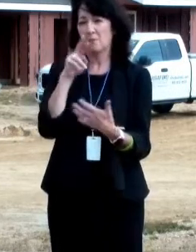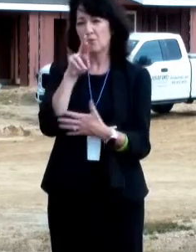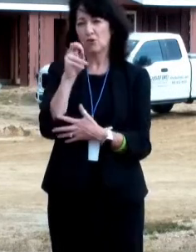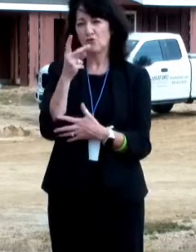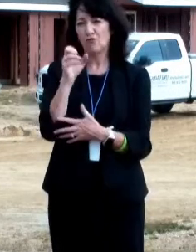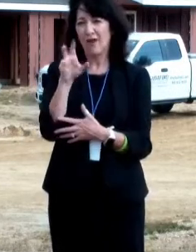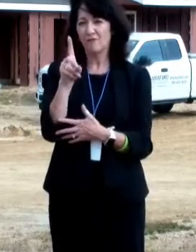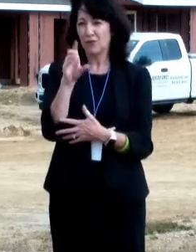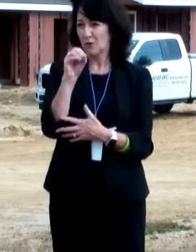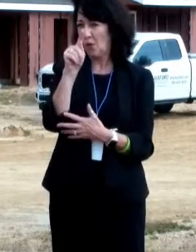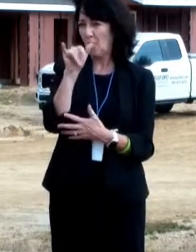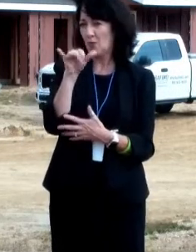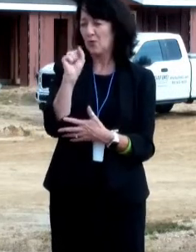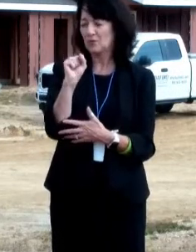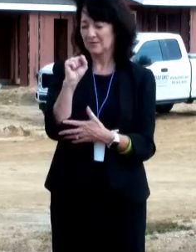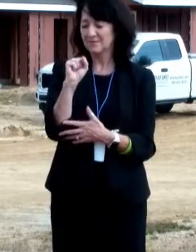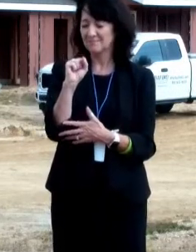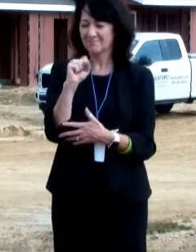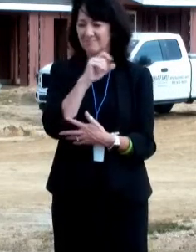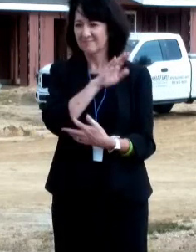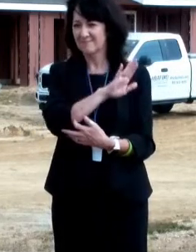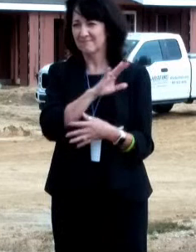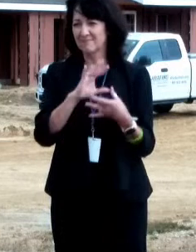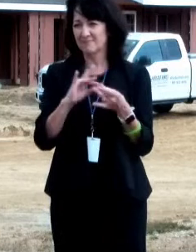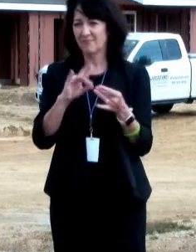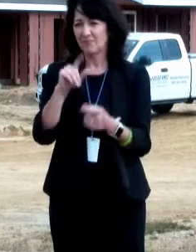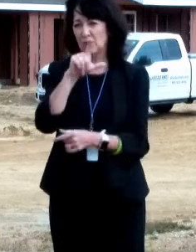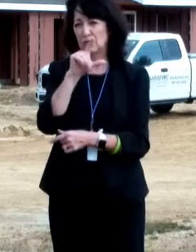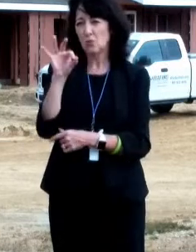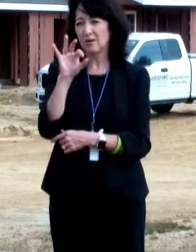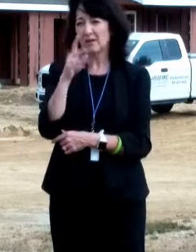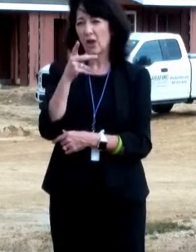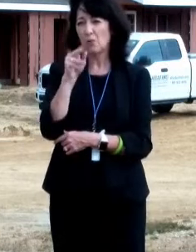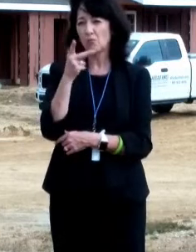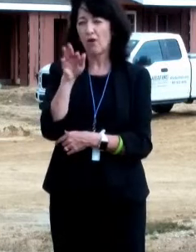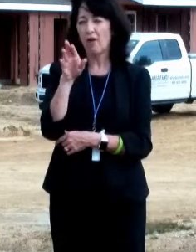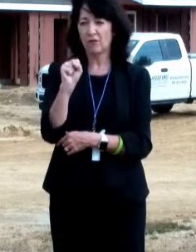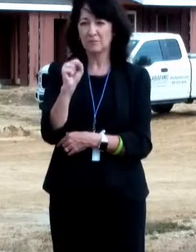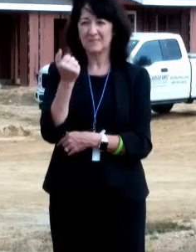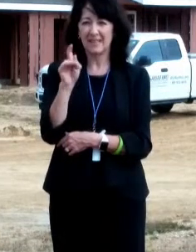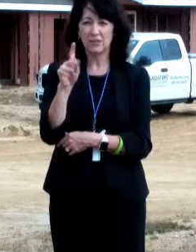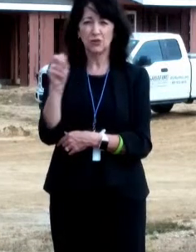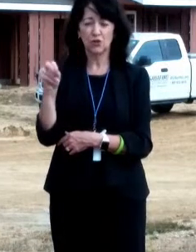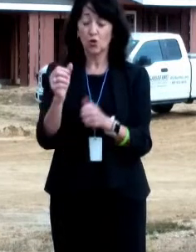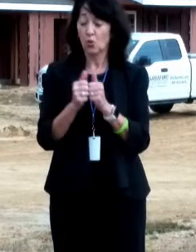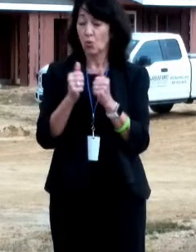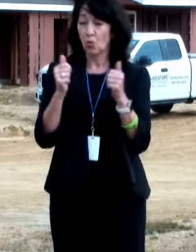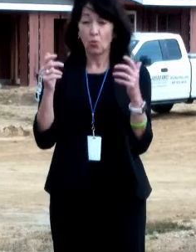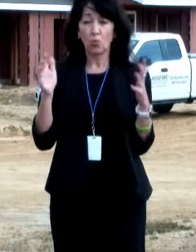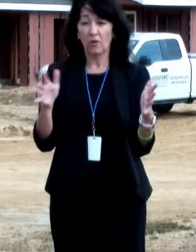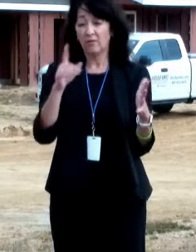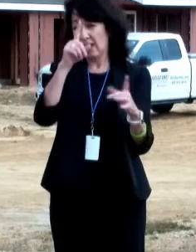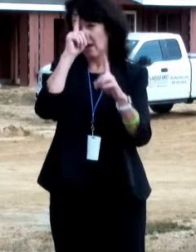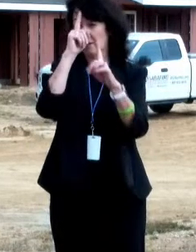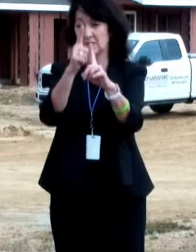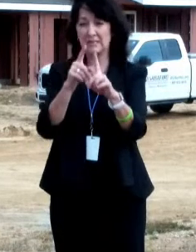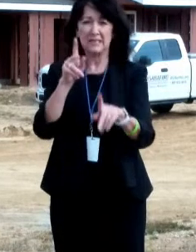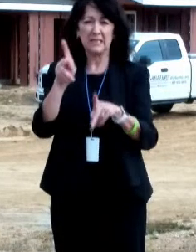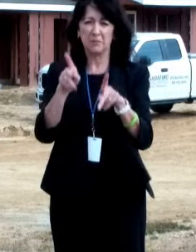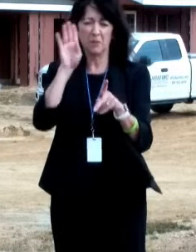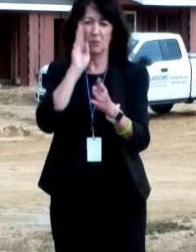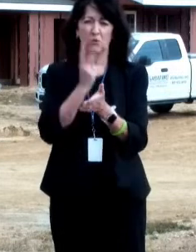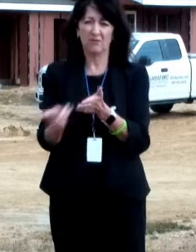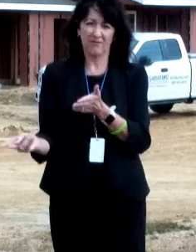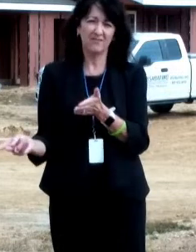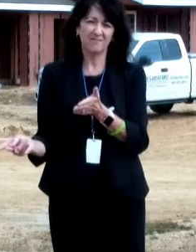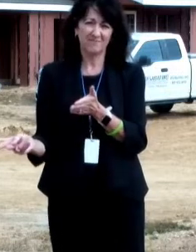Herring, 29th Proverbs, 18th verse. Without vision, the people will perish. Without